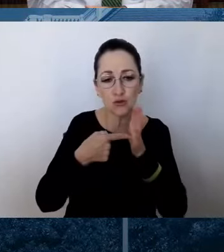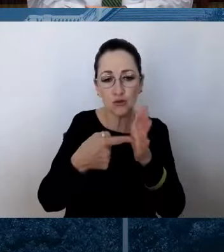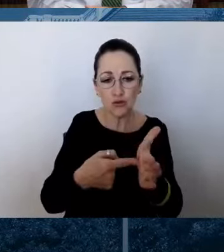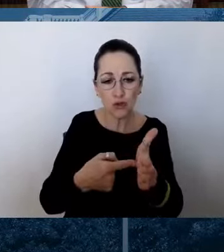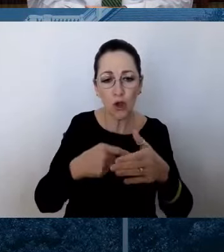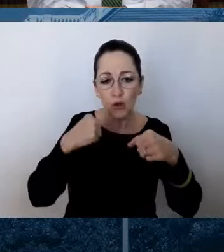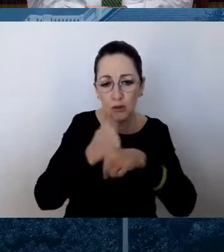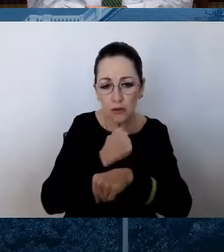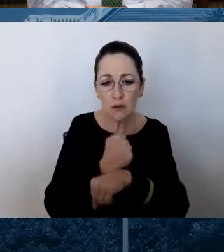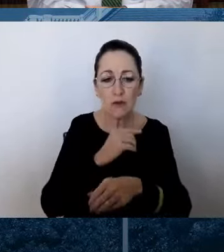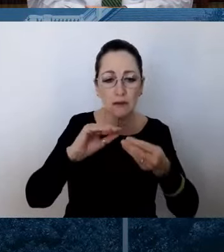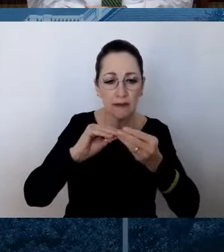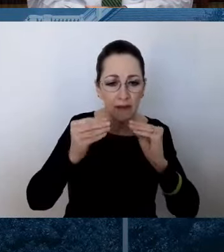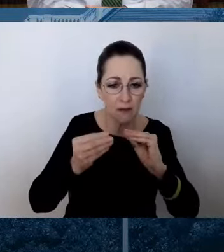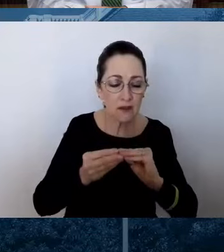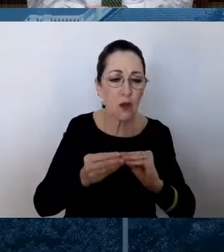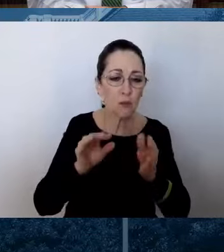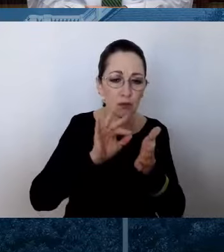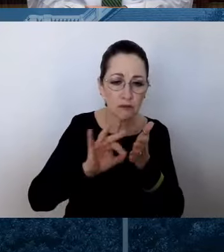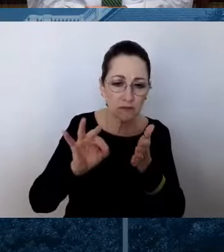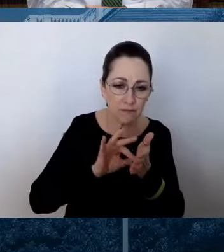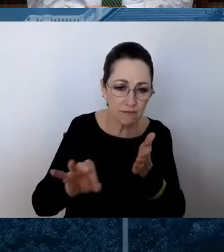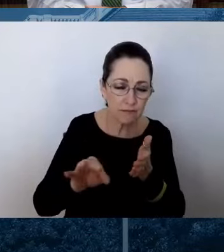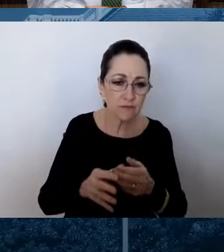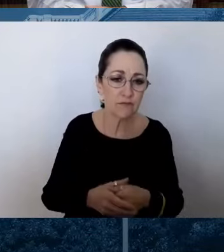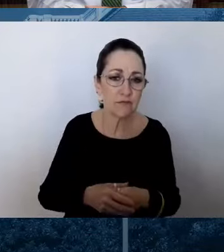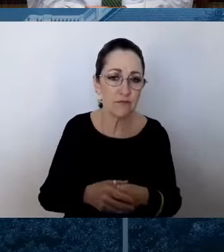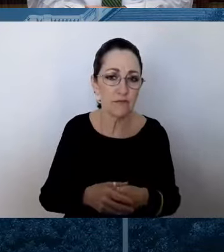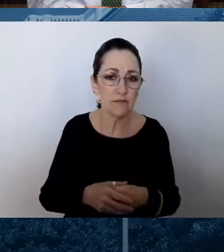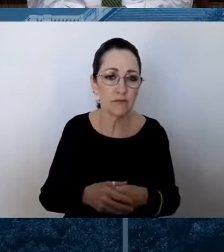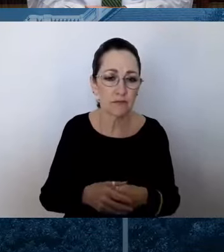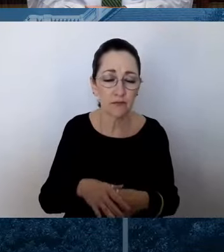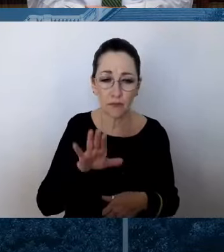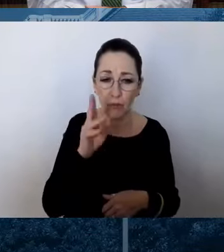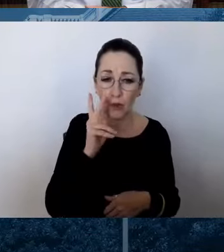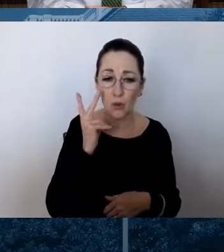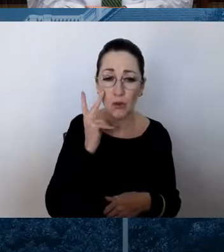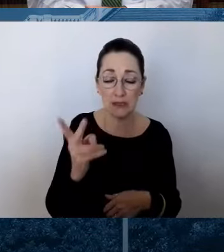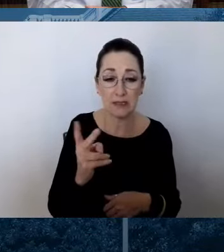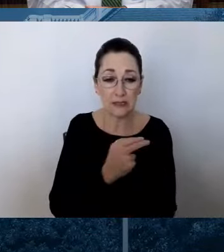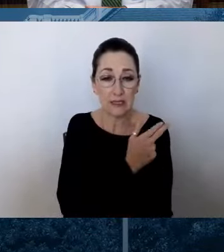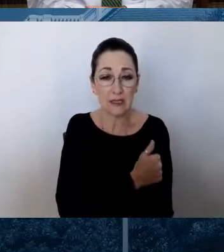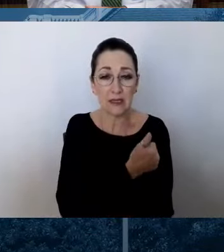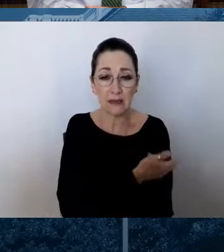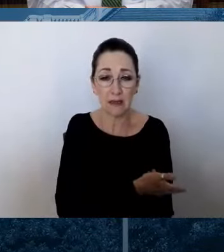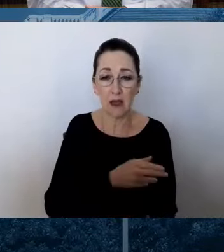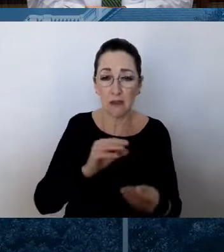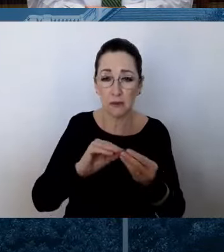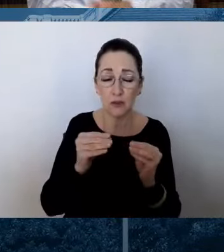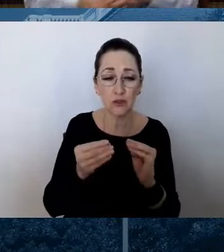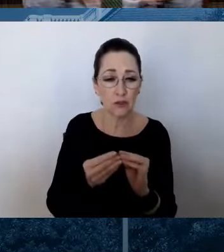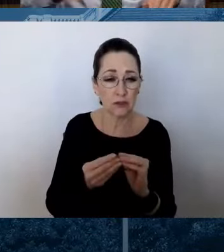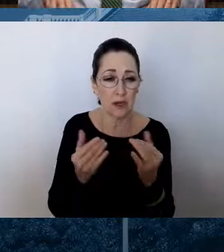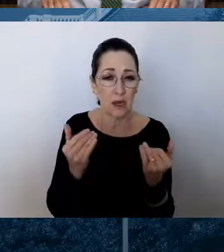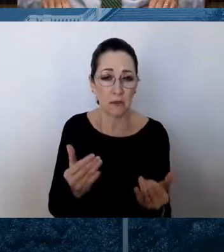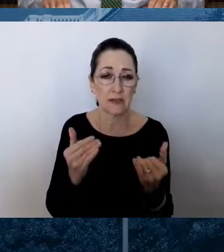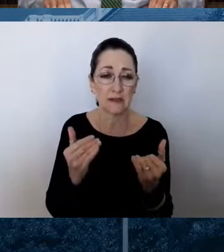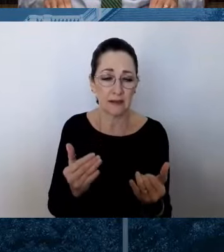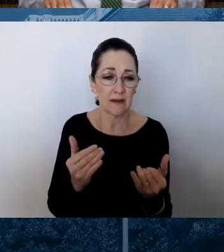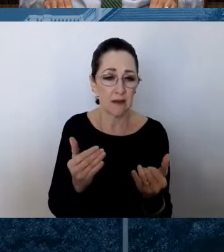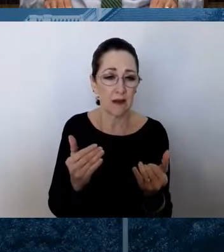where we've been. You'll see as we look at the hospitalization numbers, here's the data update on the